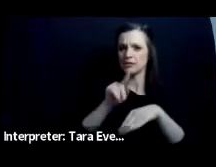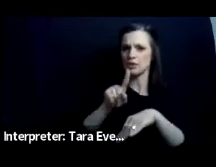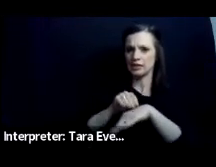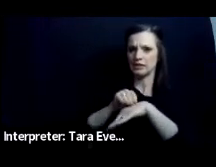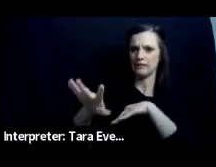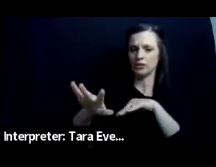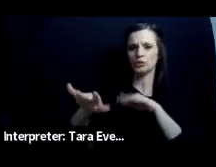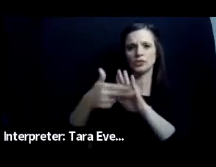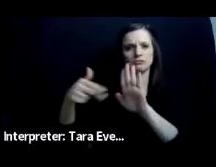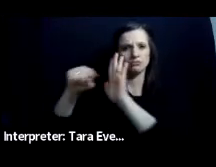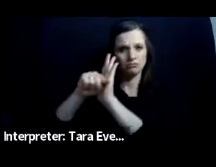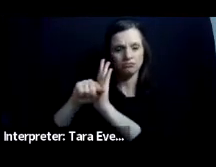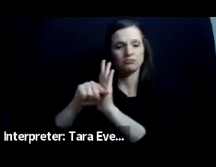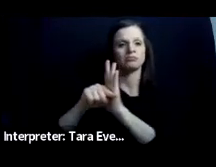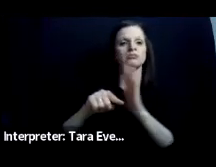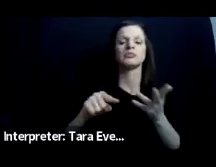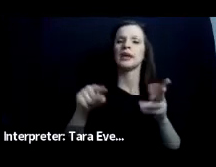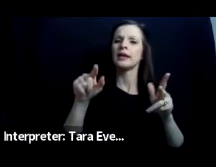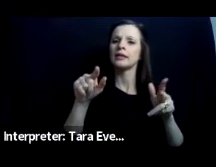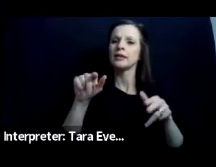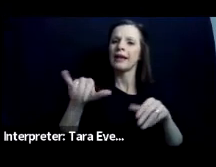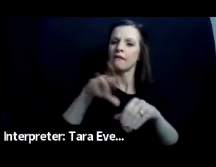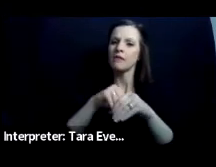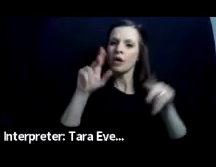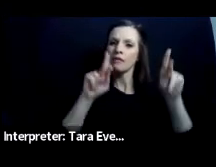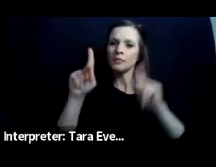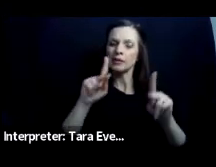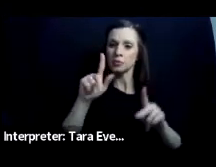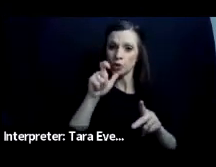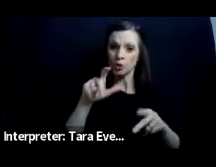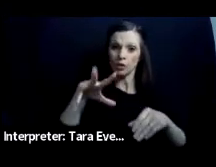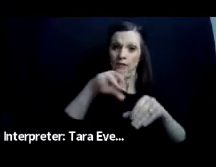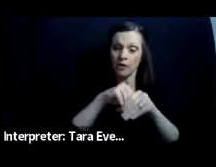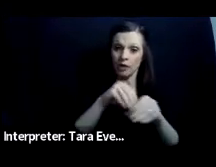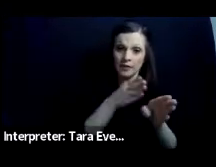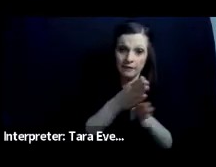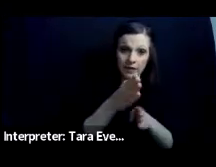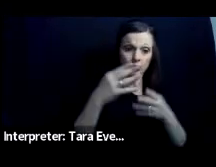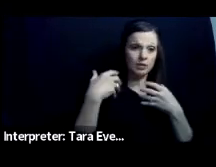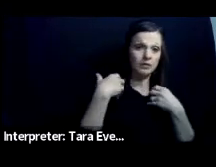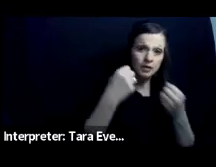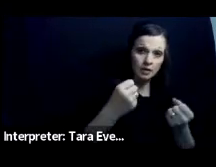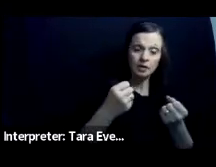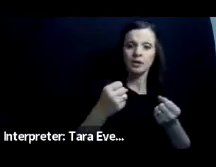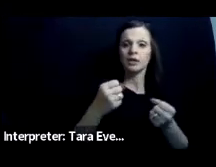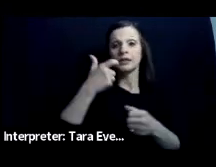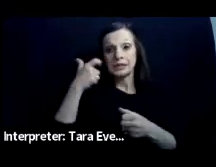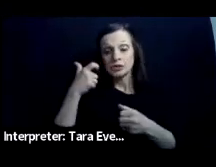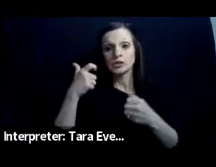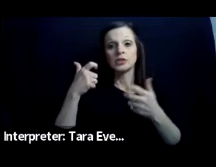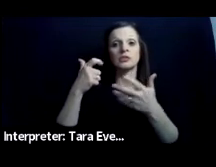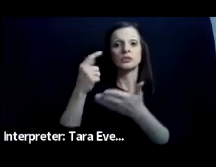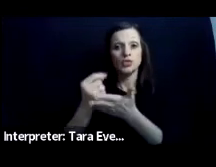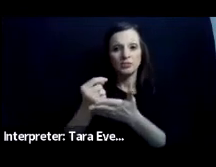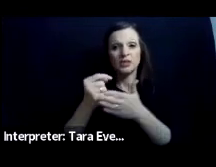the people who are in the field of addiction treatment and recovery use all the time and we don't think about. And we're also going to talk about something